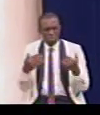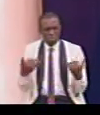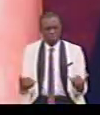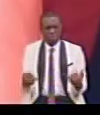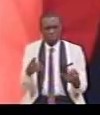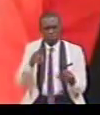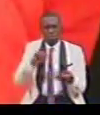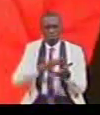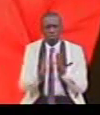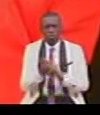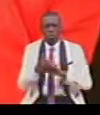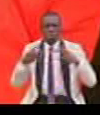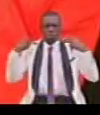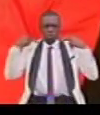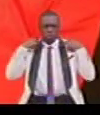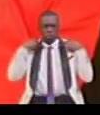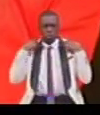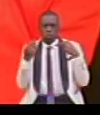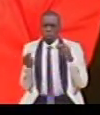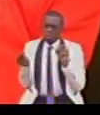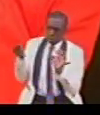for that? Backsliding.